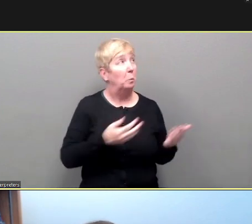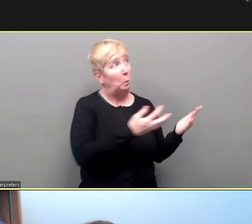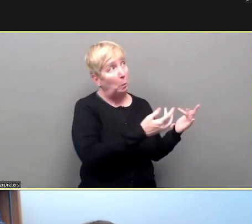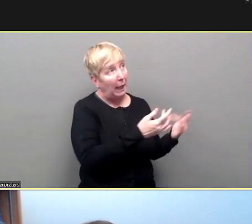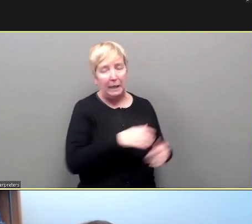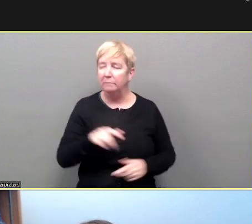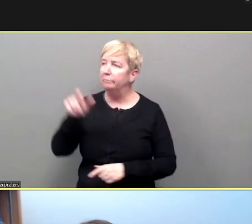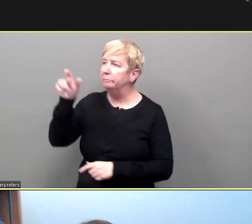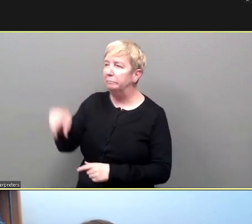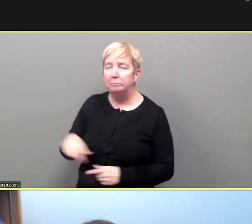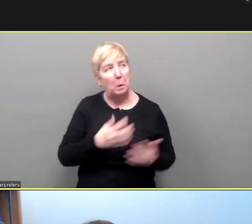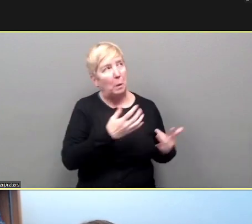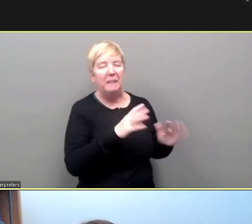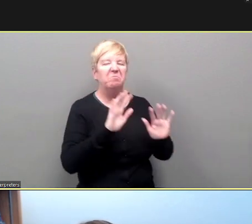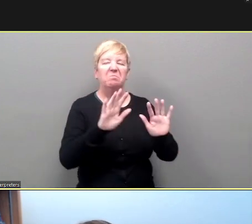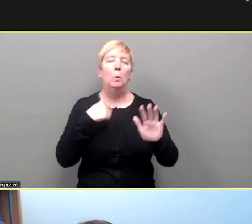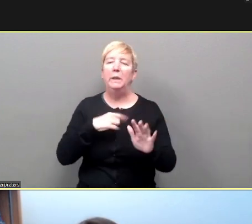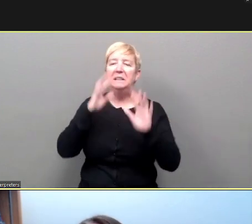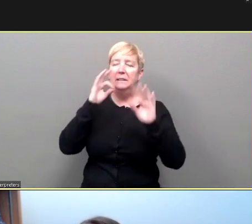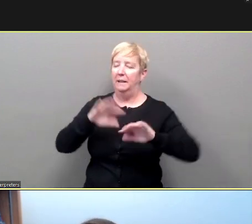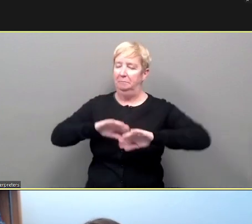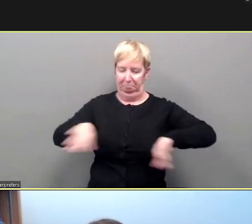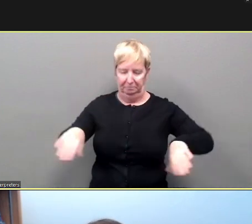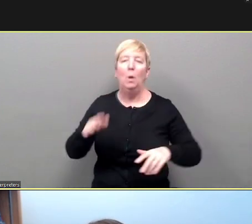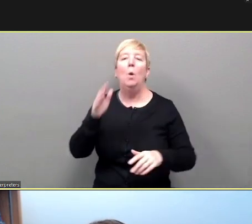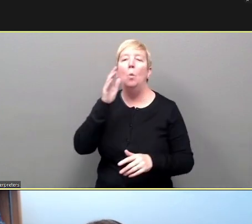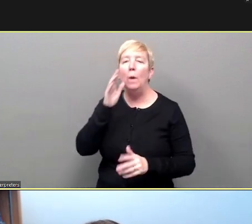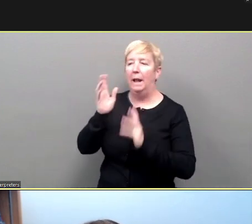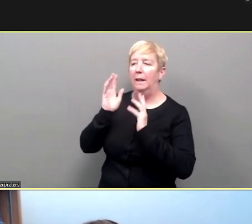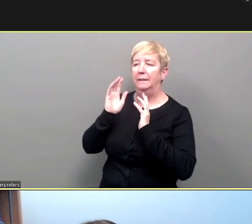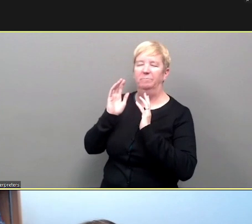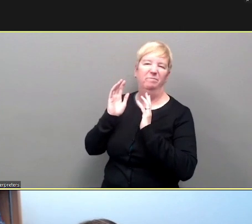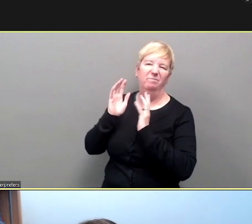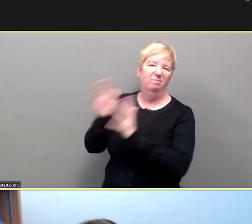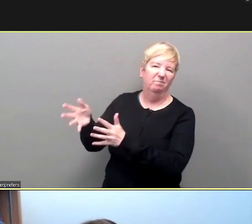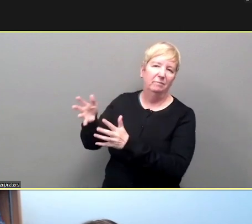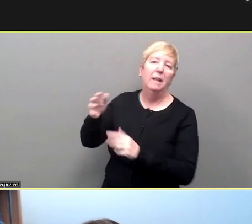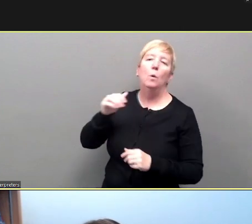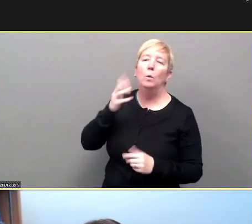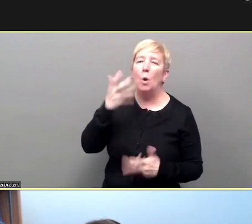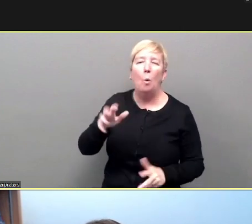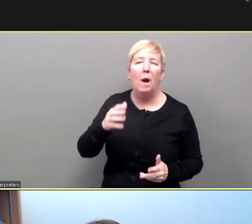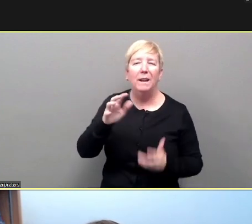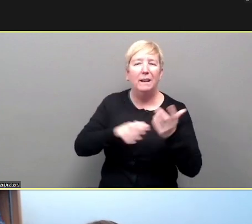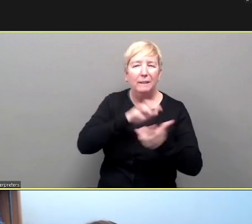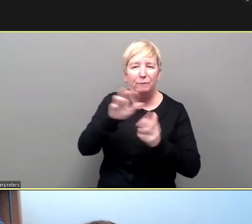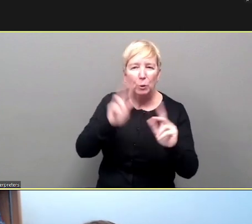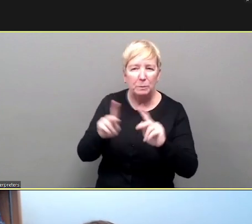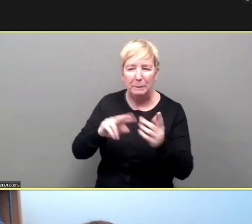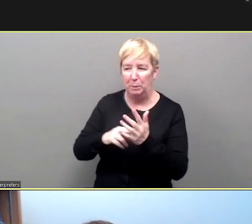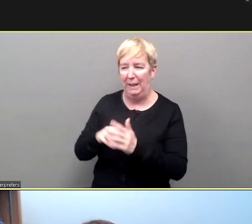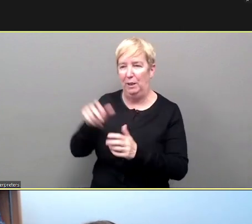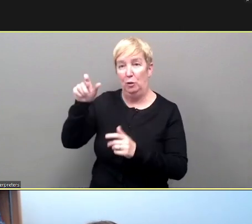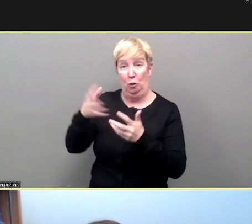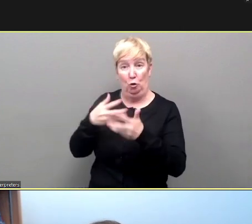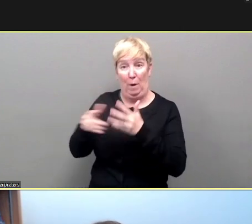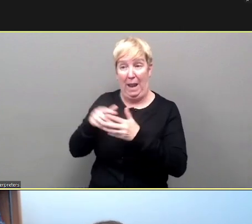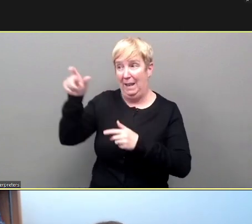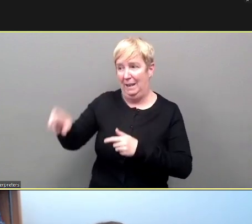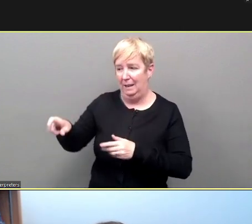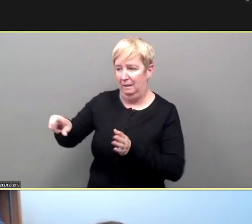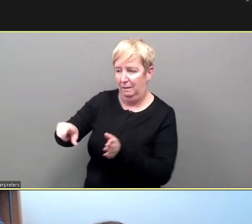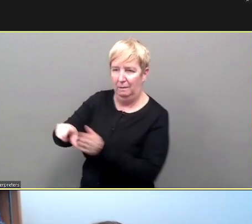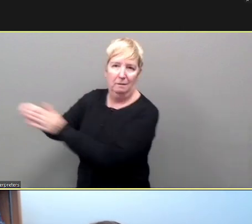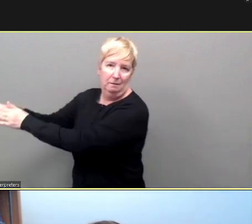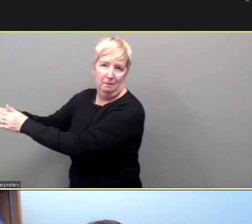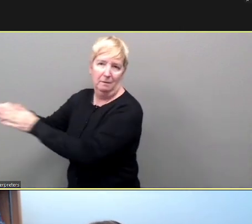be we're going to be leaving those off the slide so as not to confuse anybody. One thing I want to